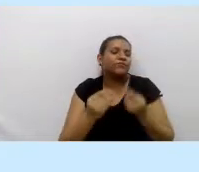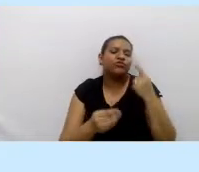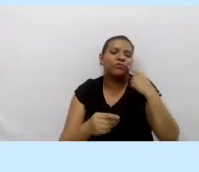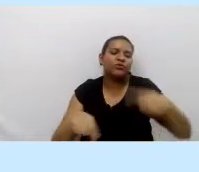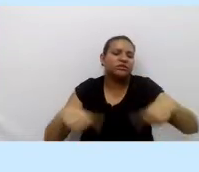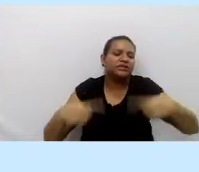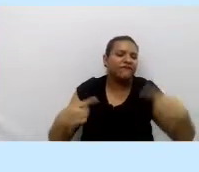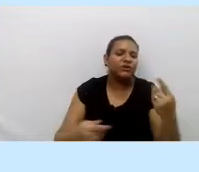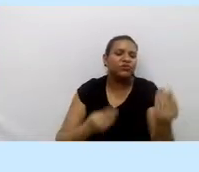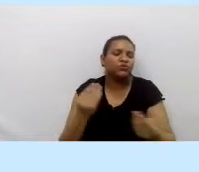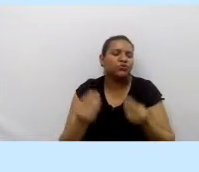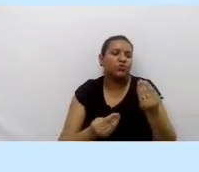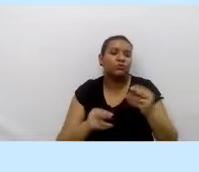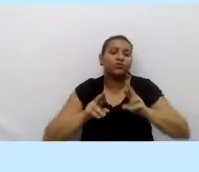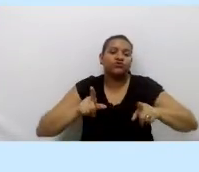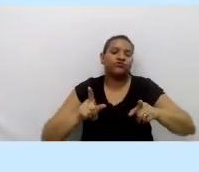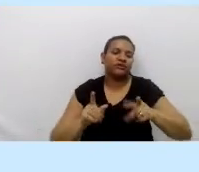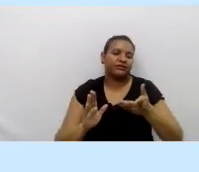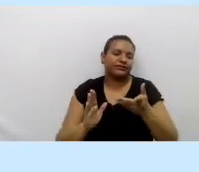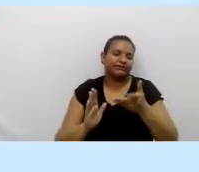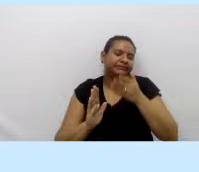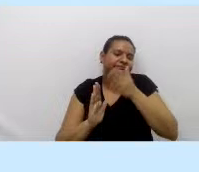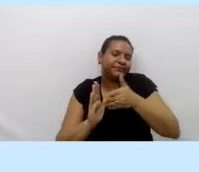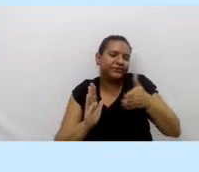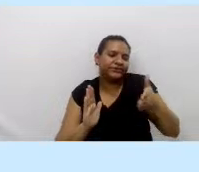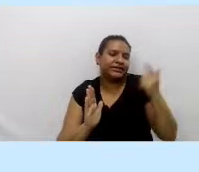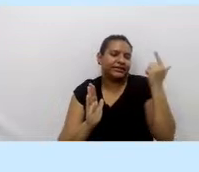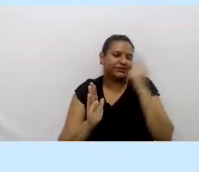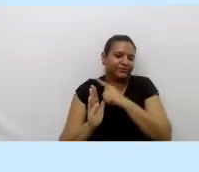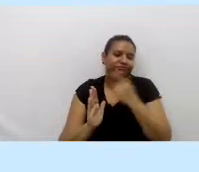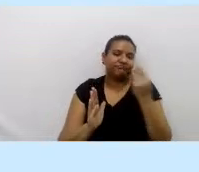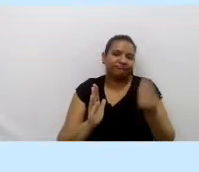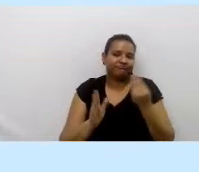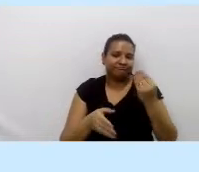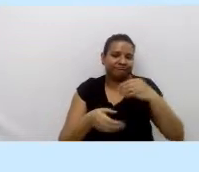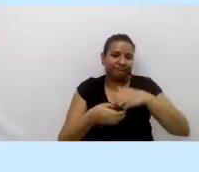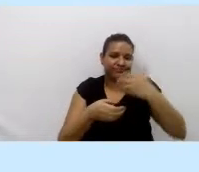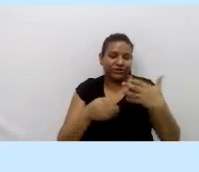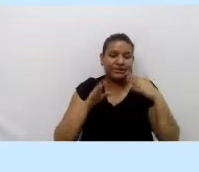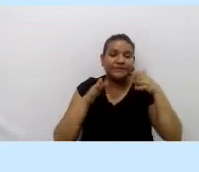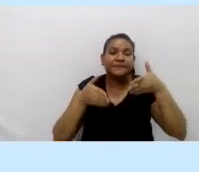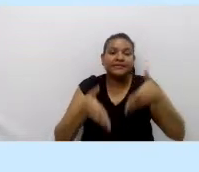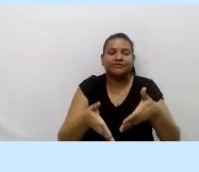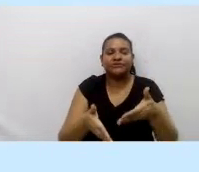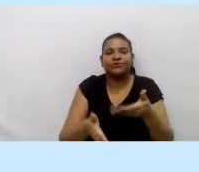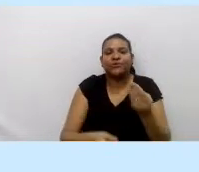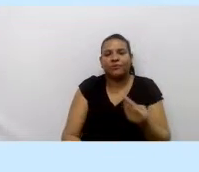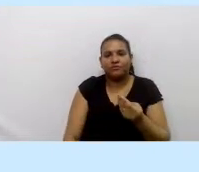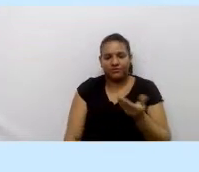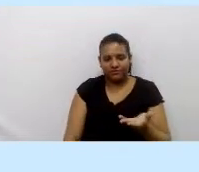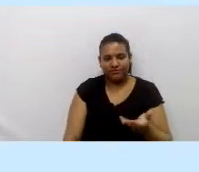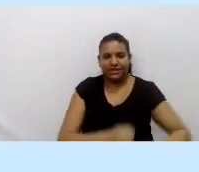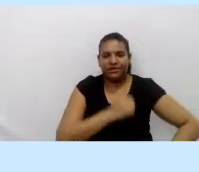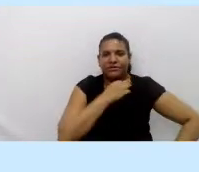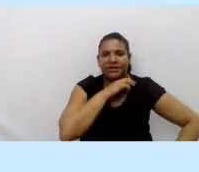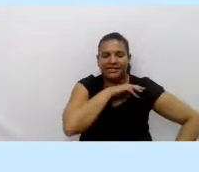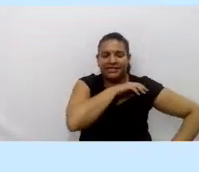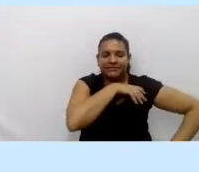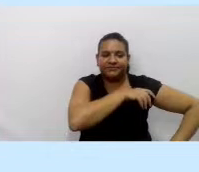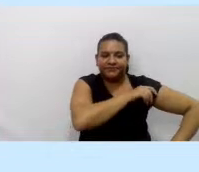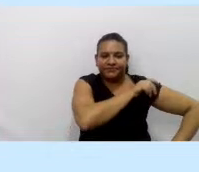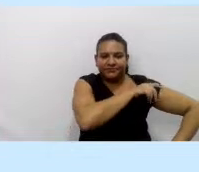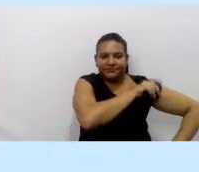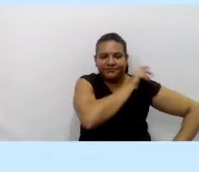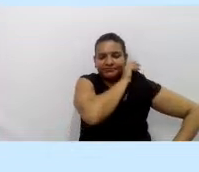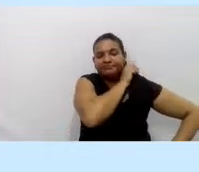the process with your specific context. And what are the benefits? What do you think are the benefits? Would the benefits